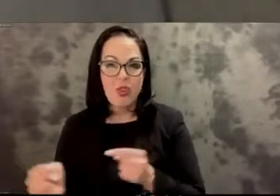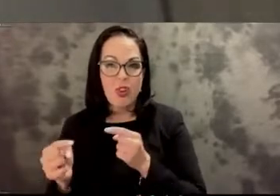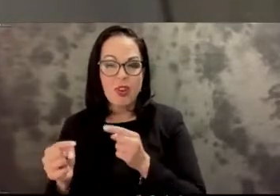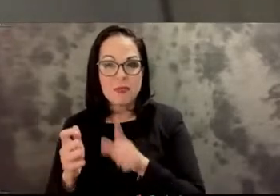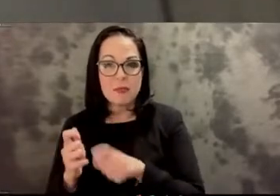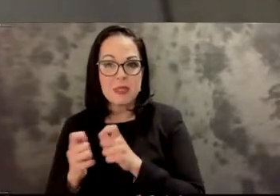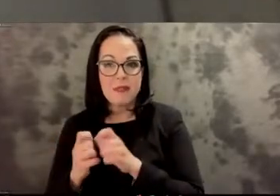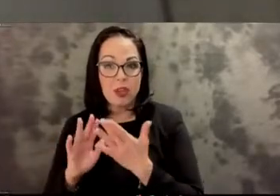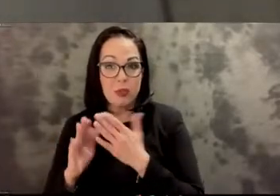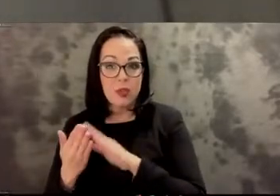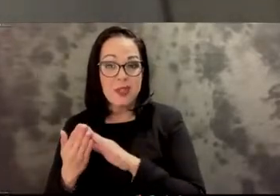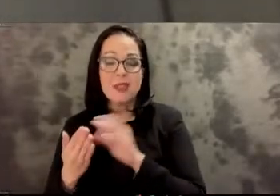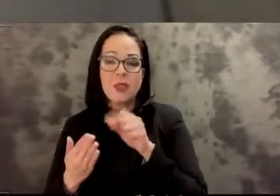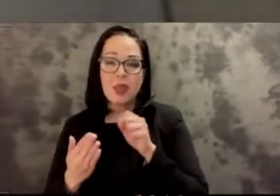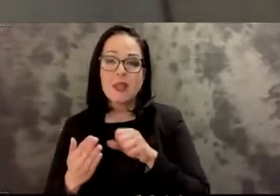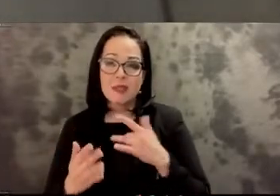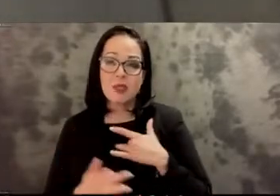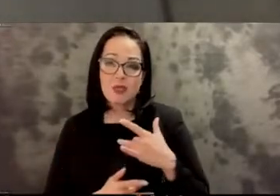So it is concerning.